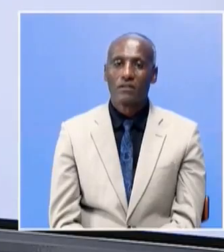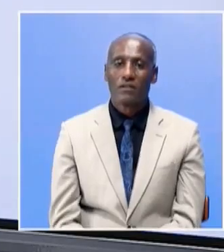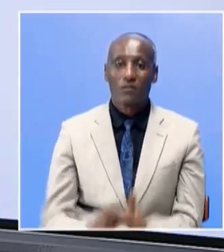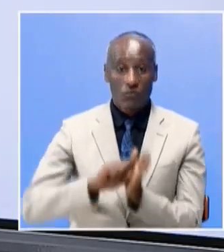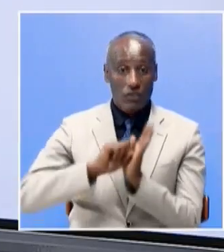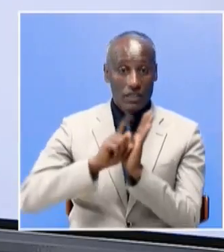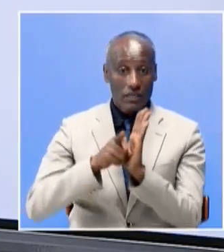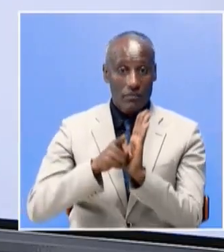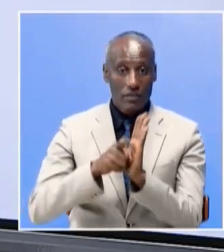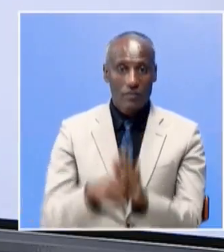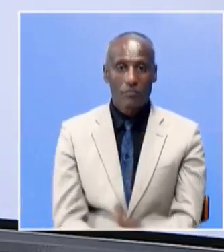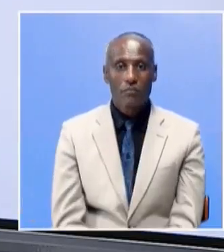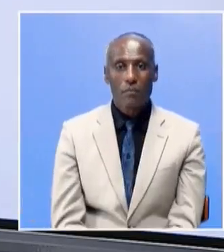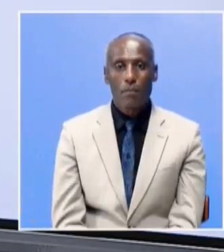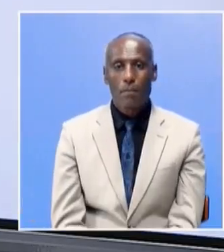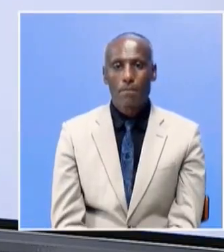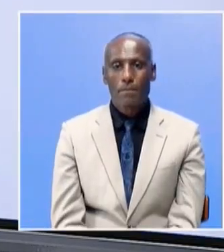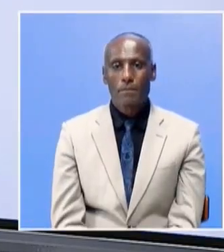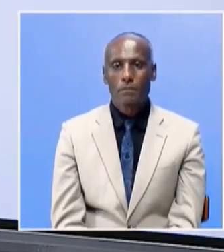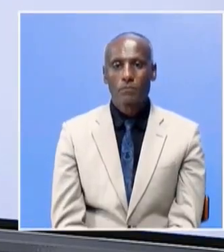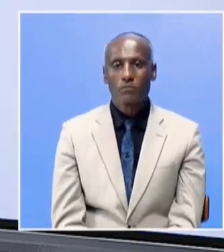example.